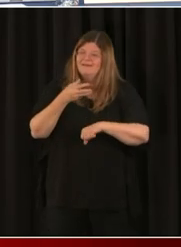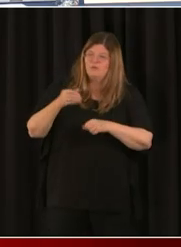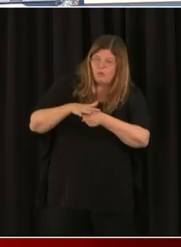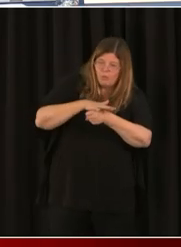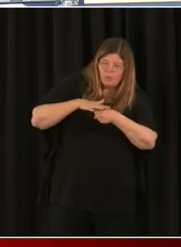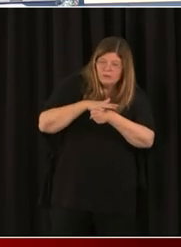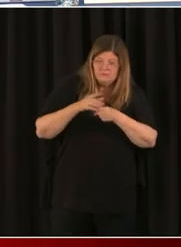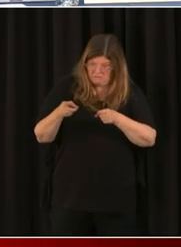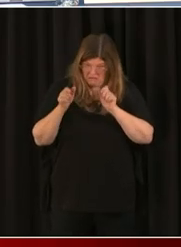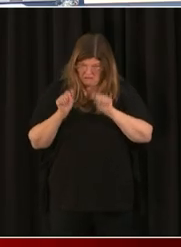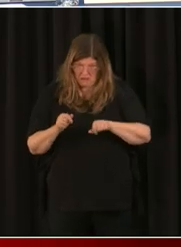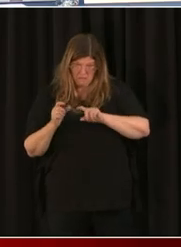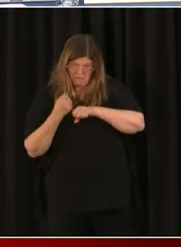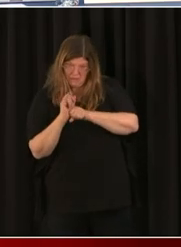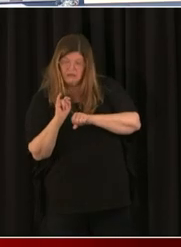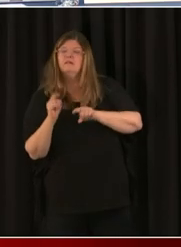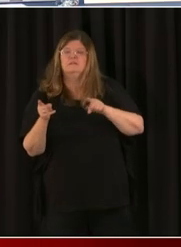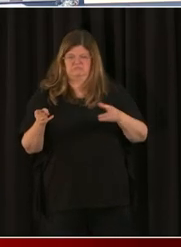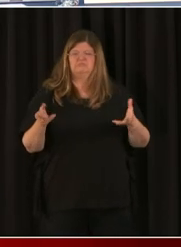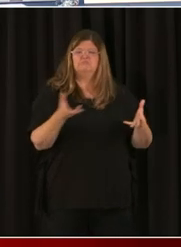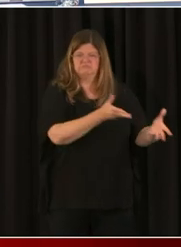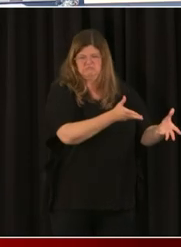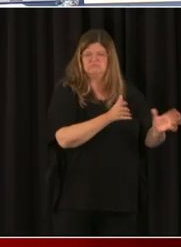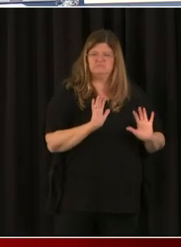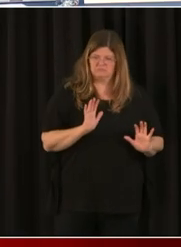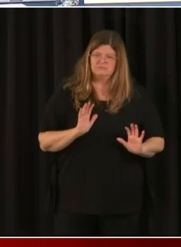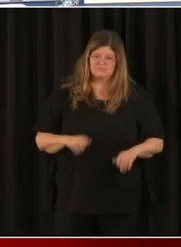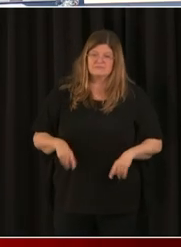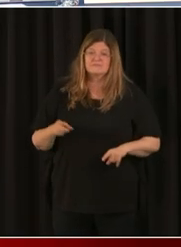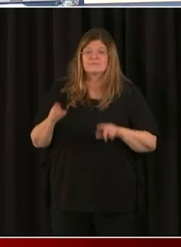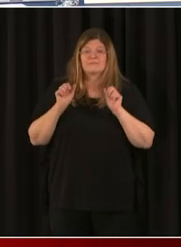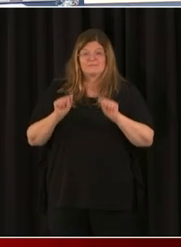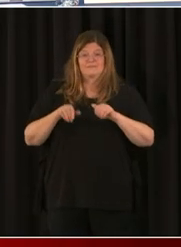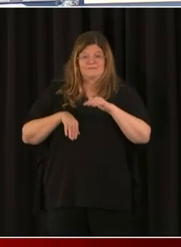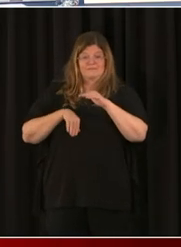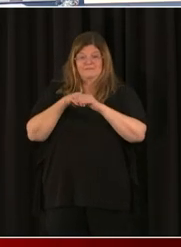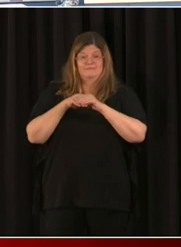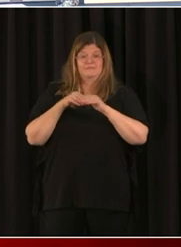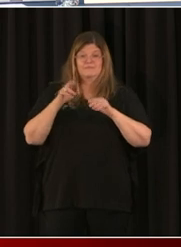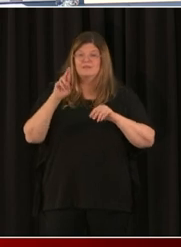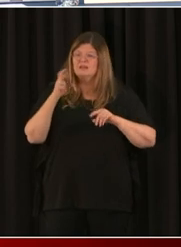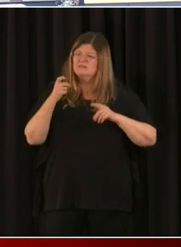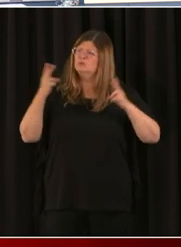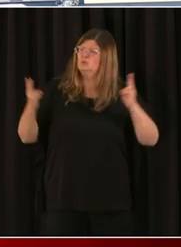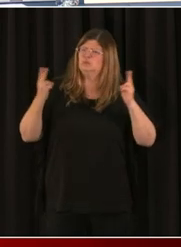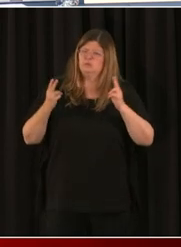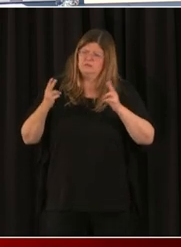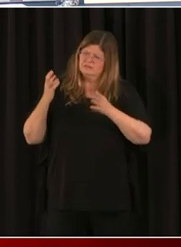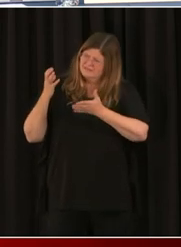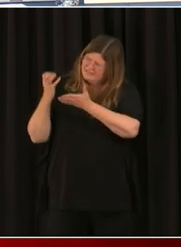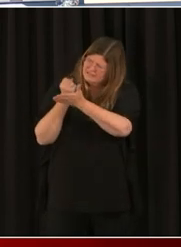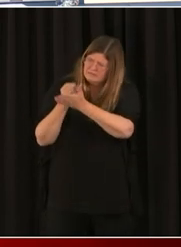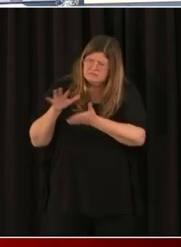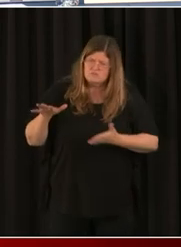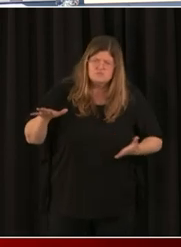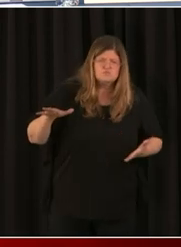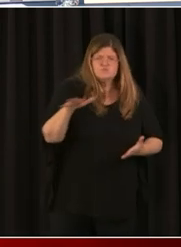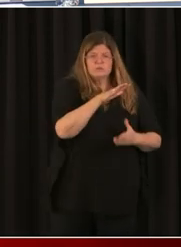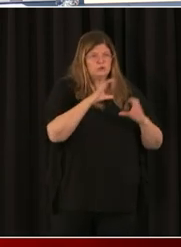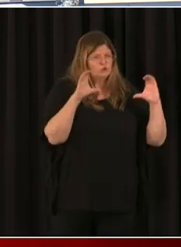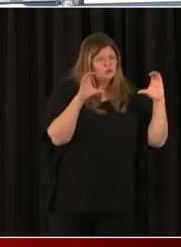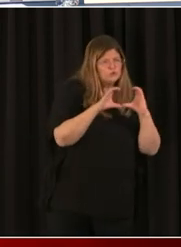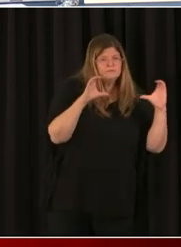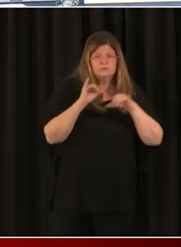long-term care facilities, and we're using the capacity of pharmacists who are trained and have this credential to be able